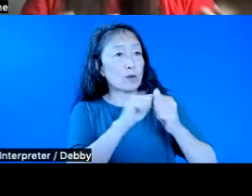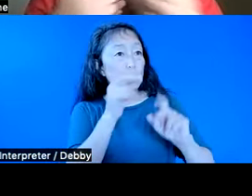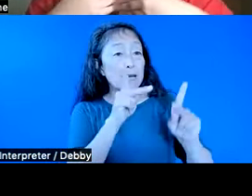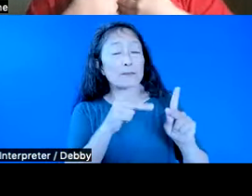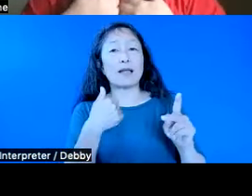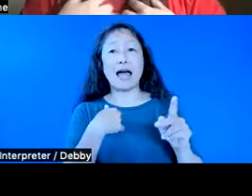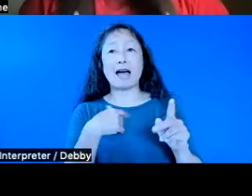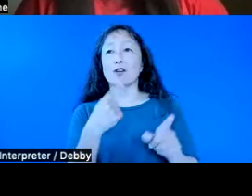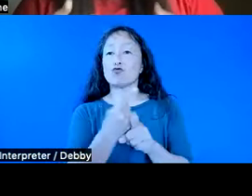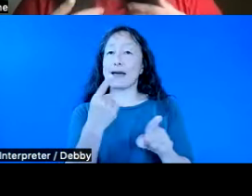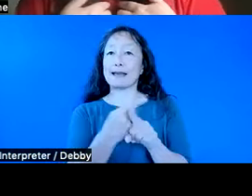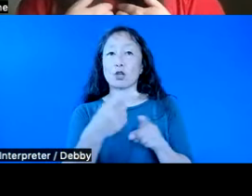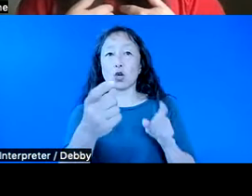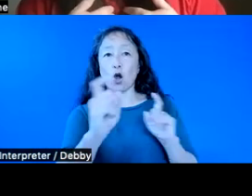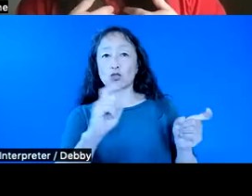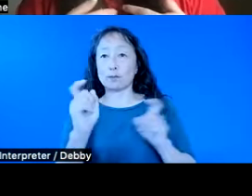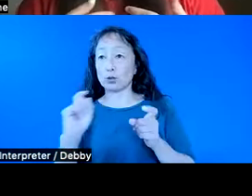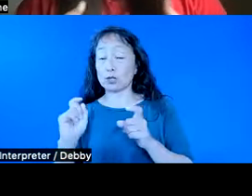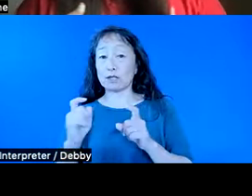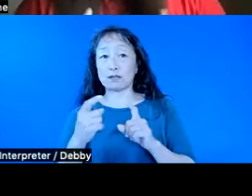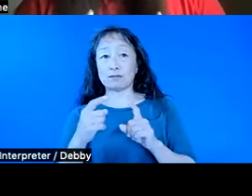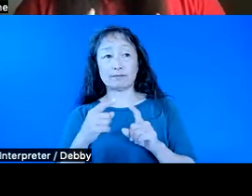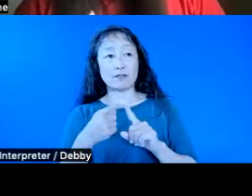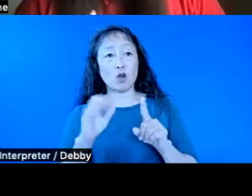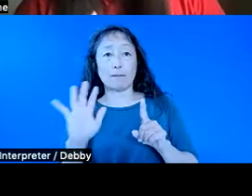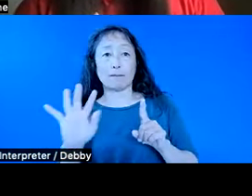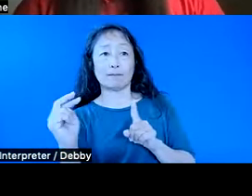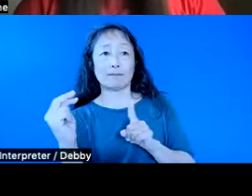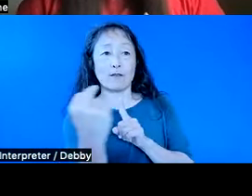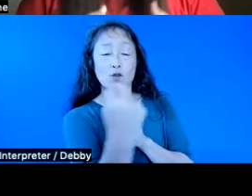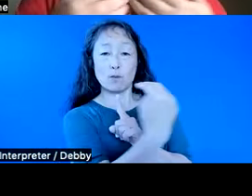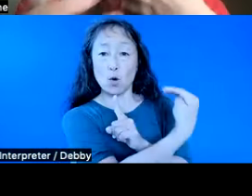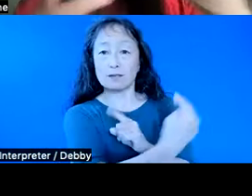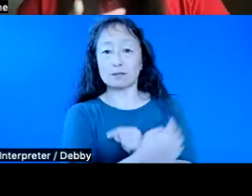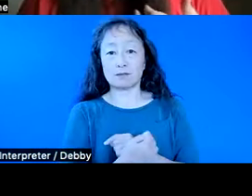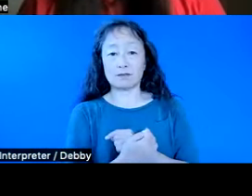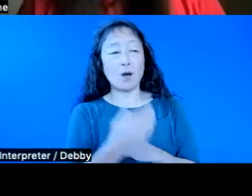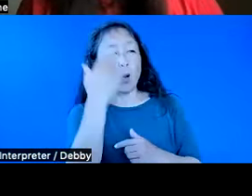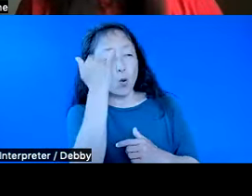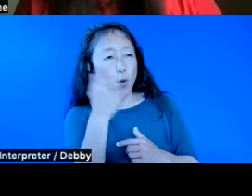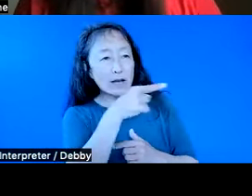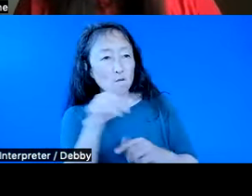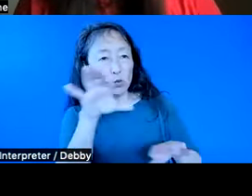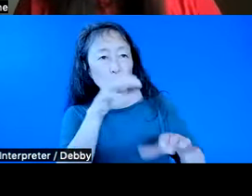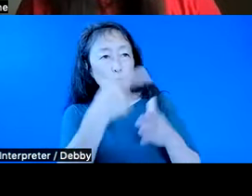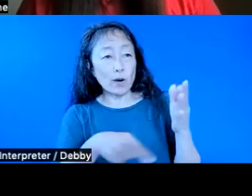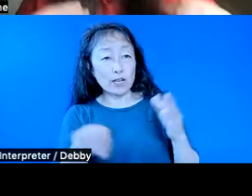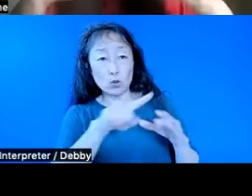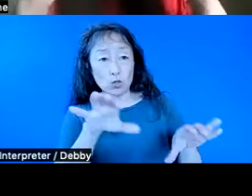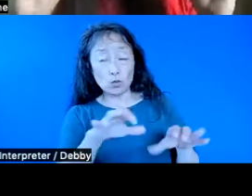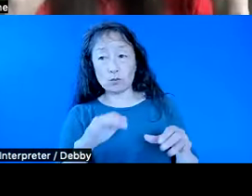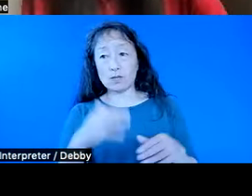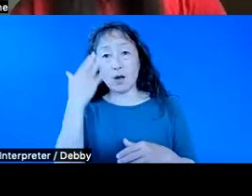So hearing from people from their own lens about why they do what they do and why they handle things in certain ways, and